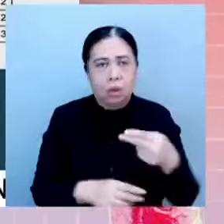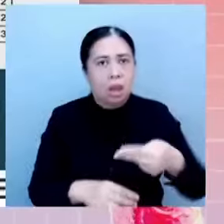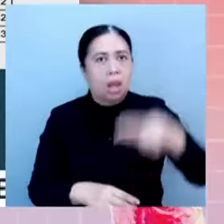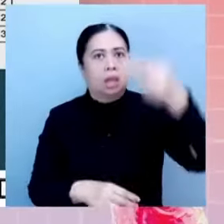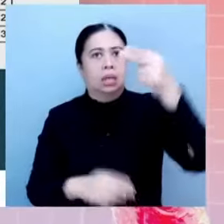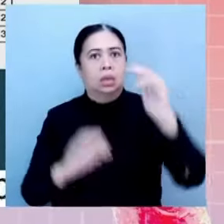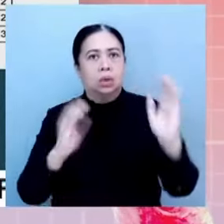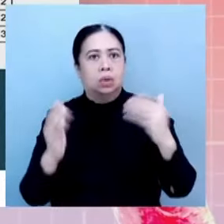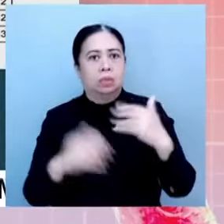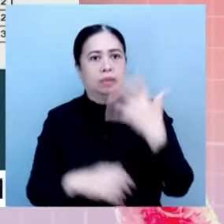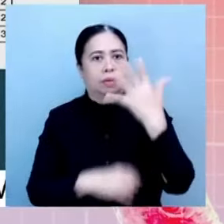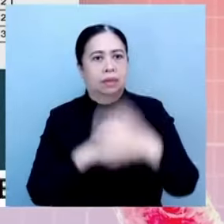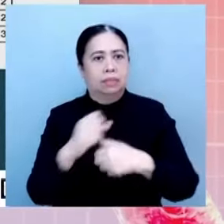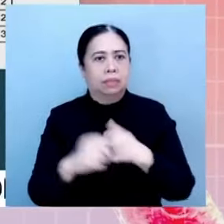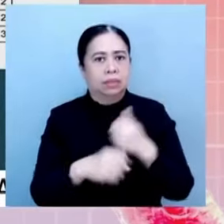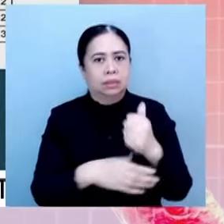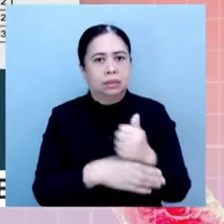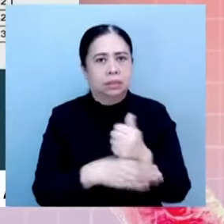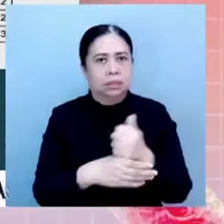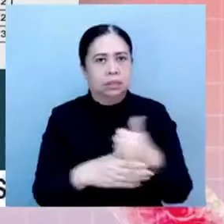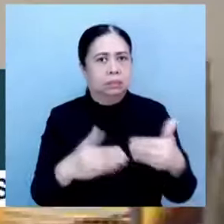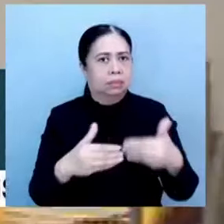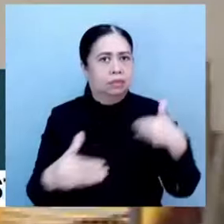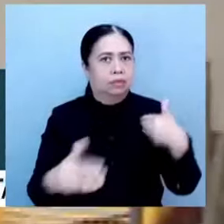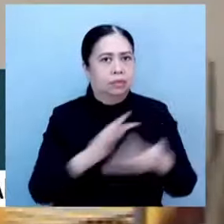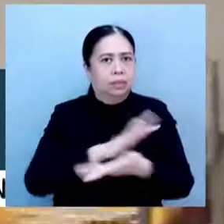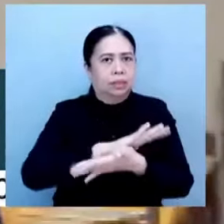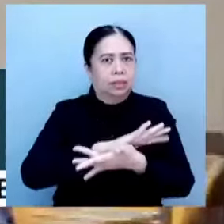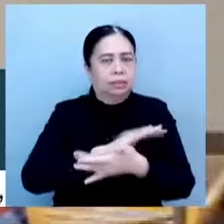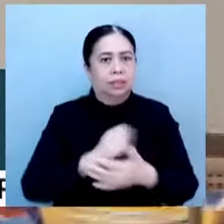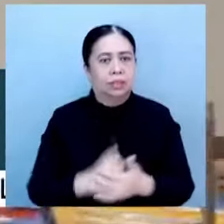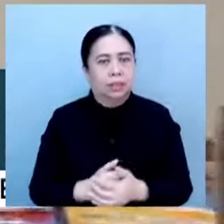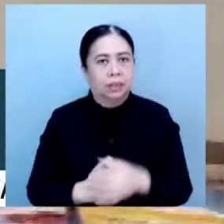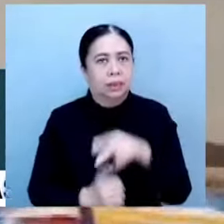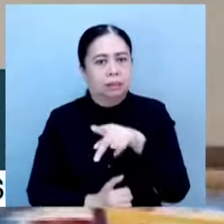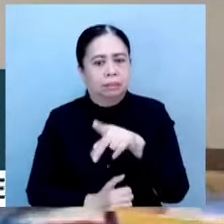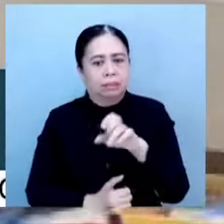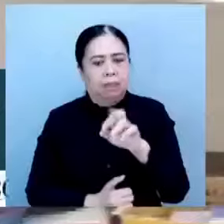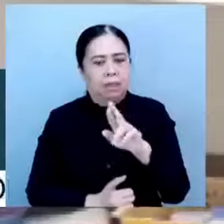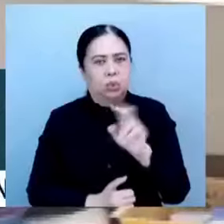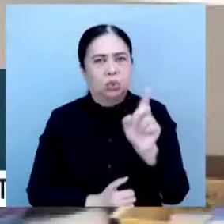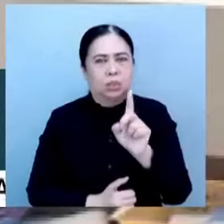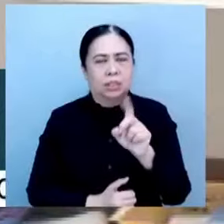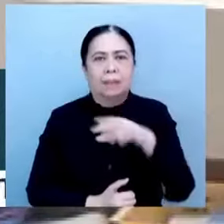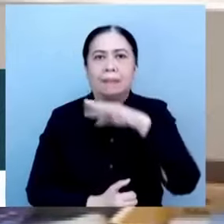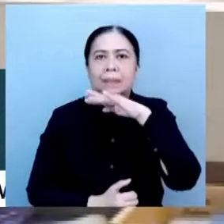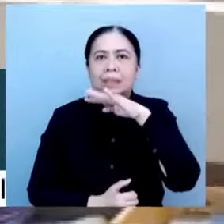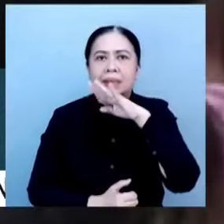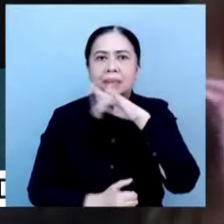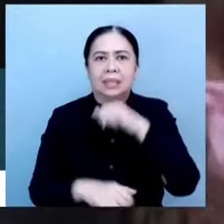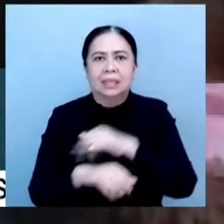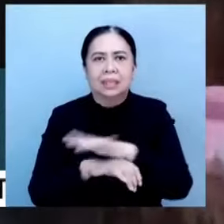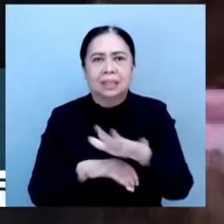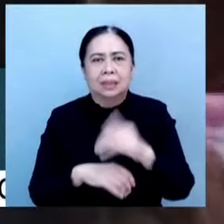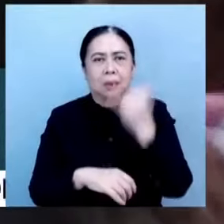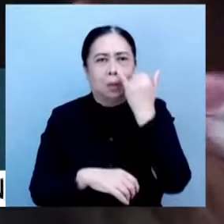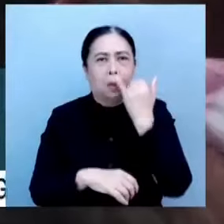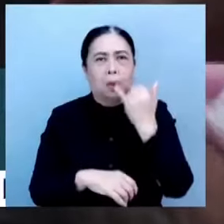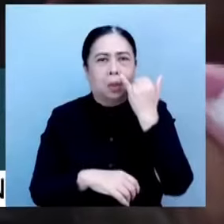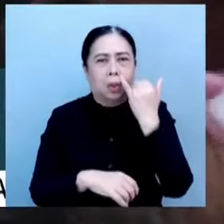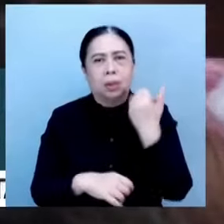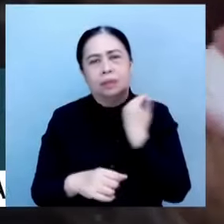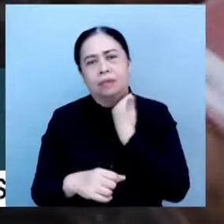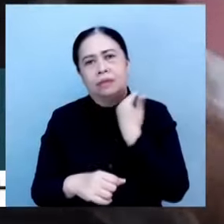the 5-year average prior to the pandemic. Pertussis is a bacterial infection which causes runny nose, fever, and